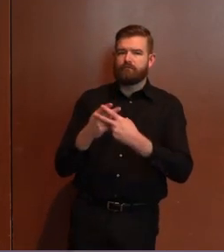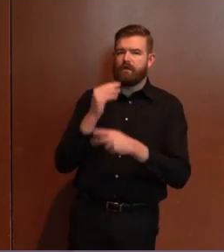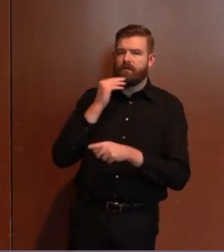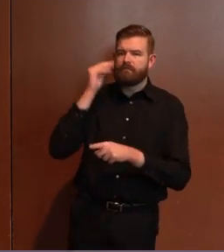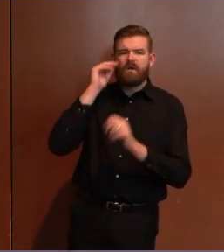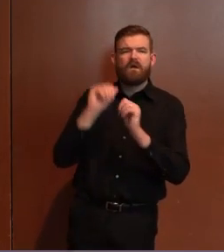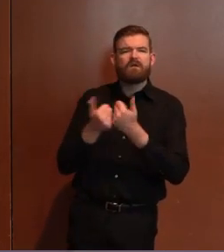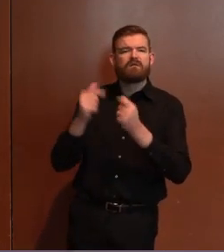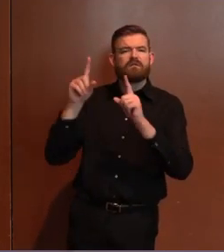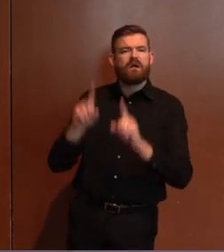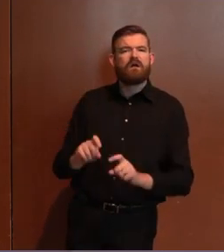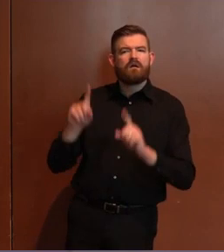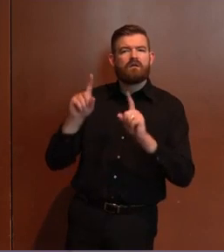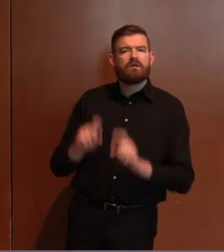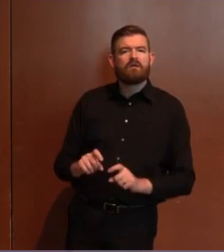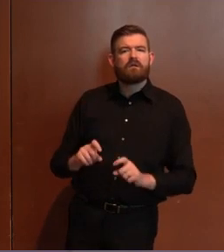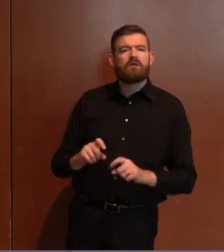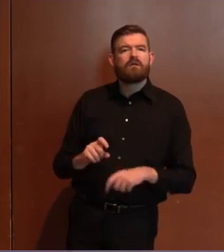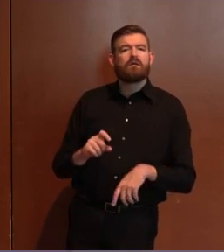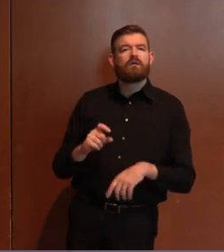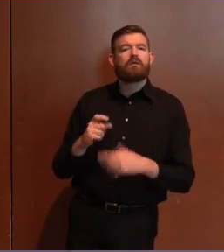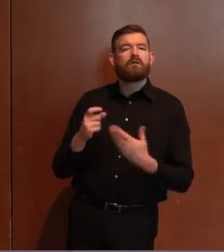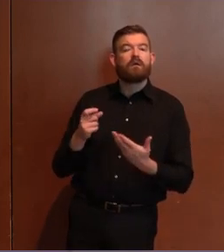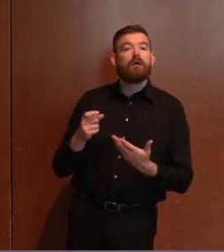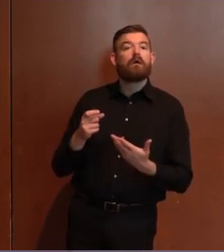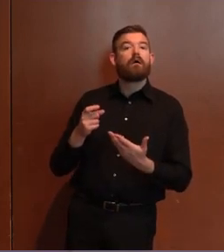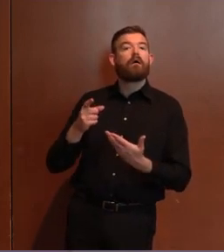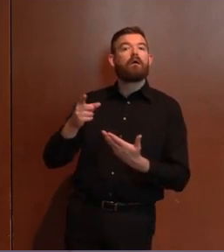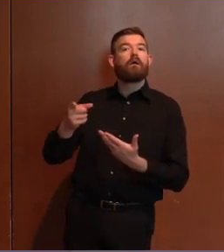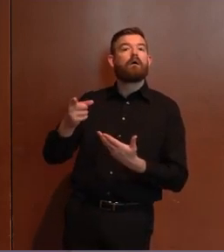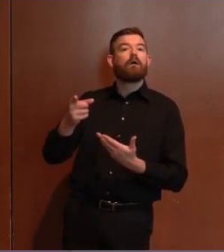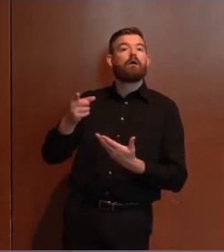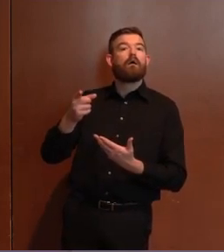The jails that have been quarantined, why they haven't been tested?